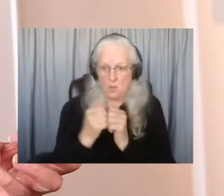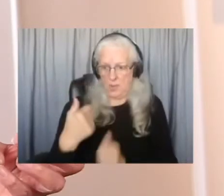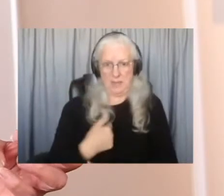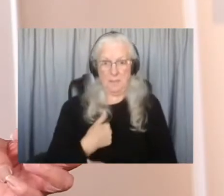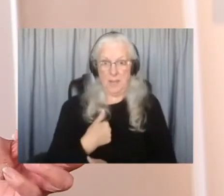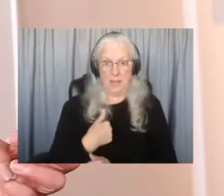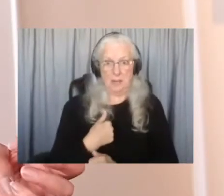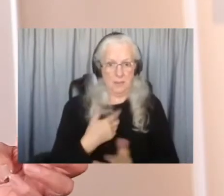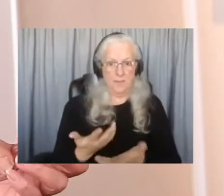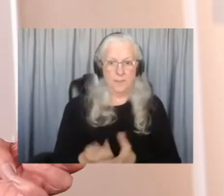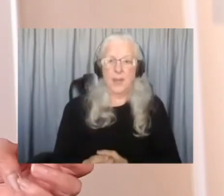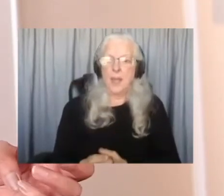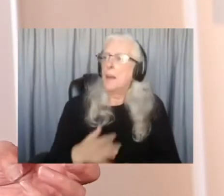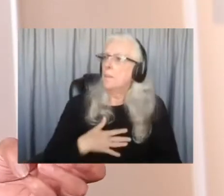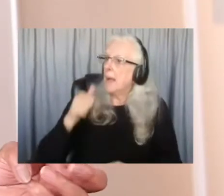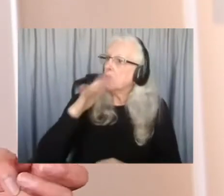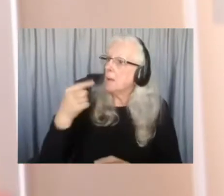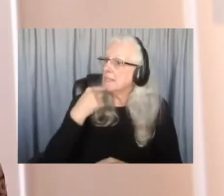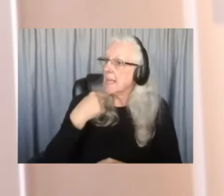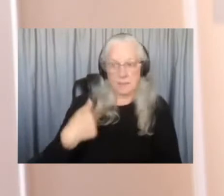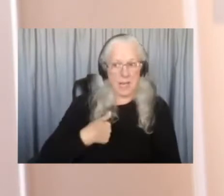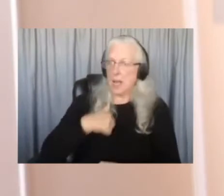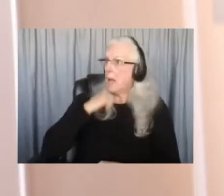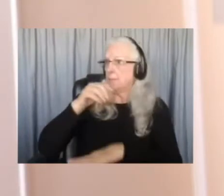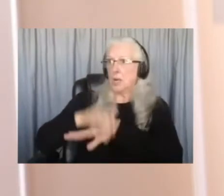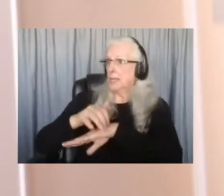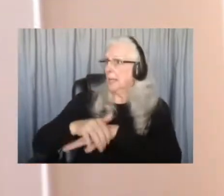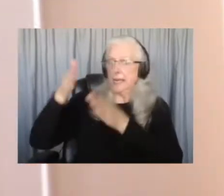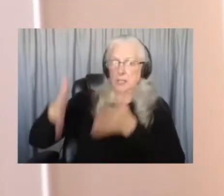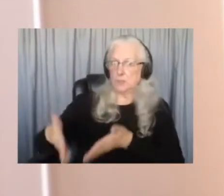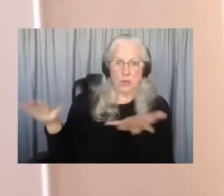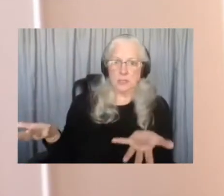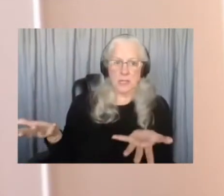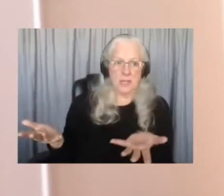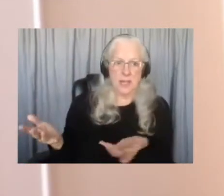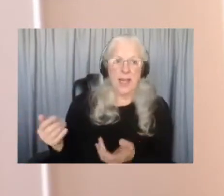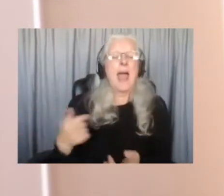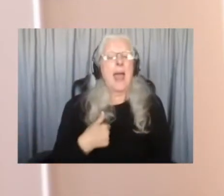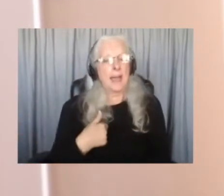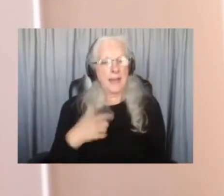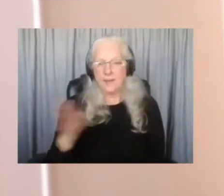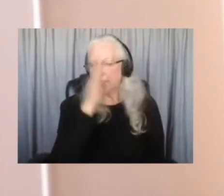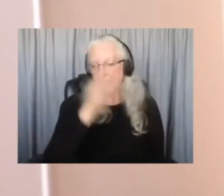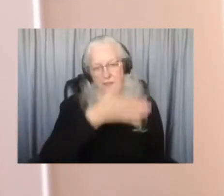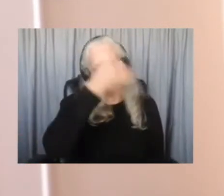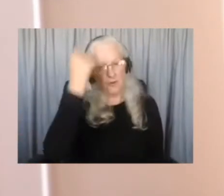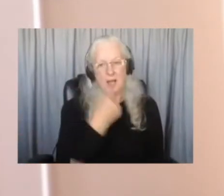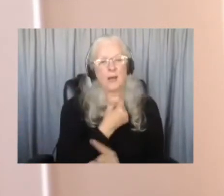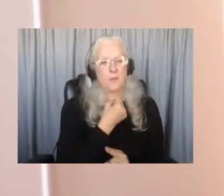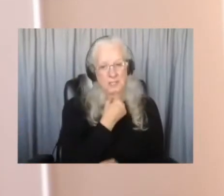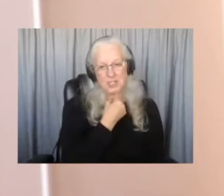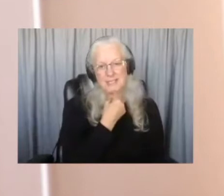said, we're not English people. And I've never forgotten that. Learn as early as you